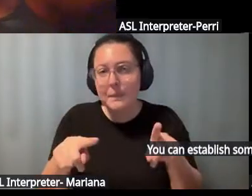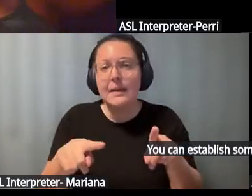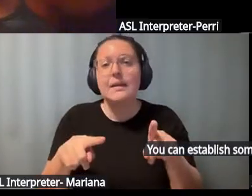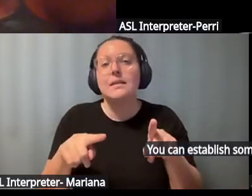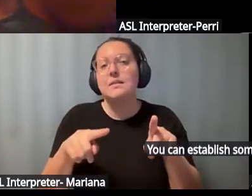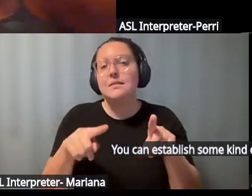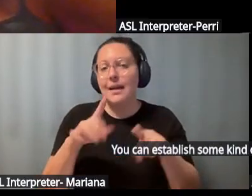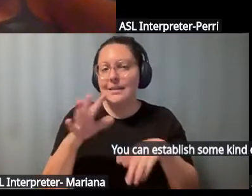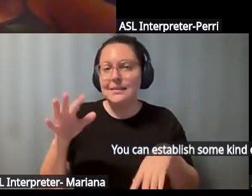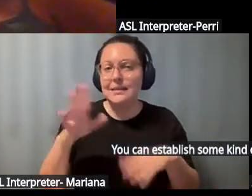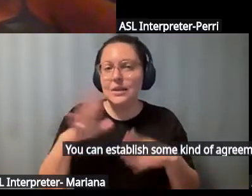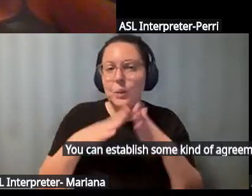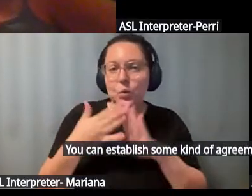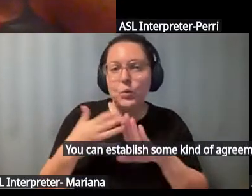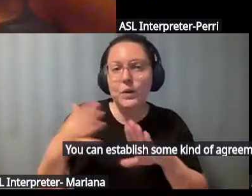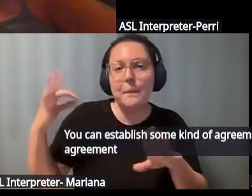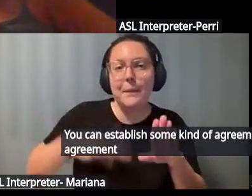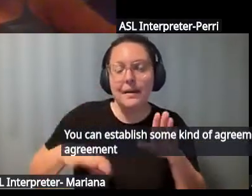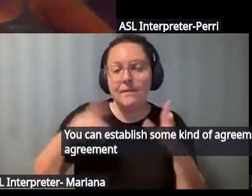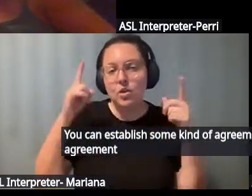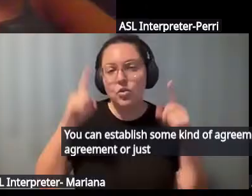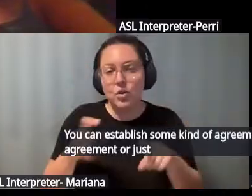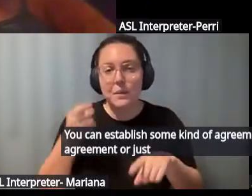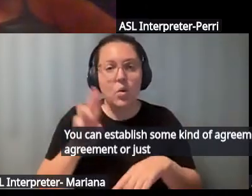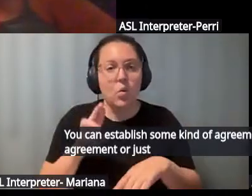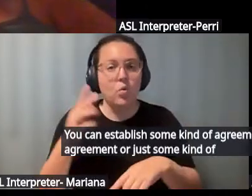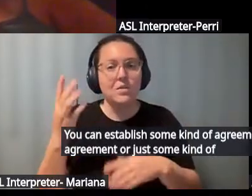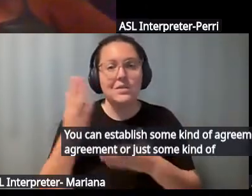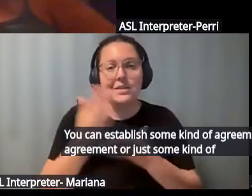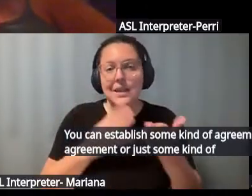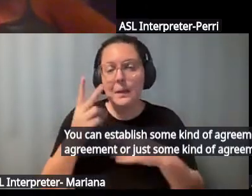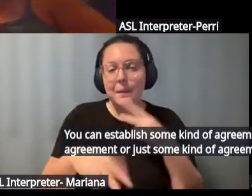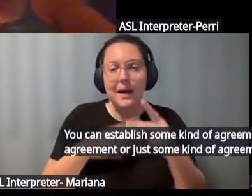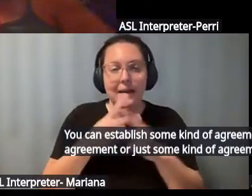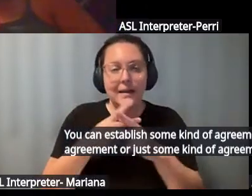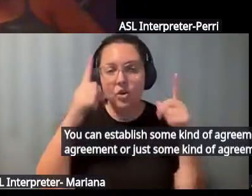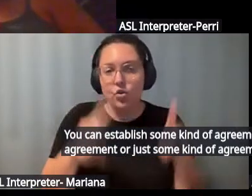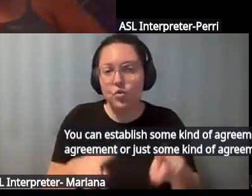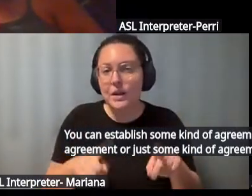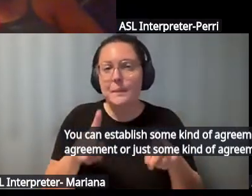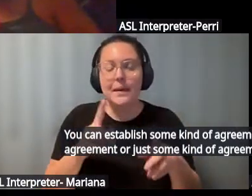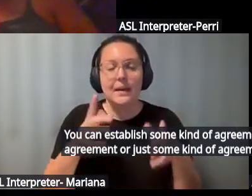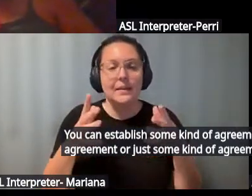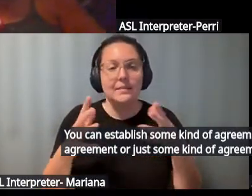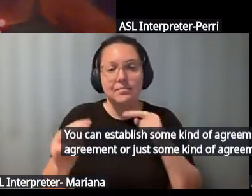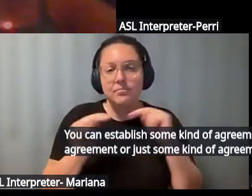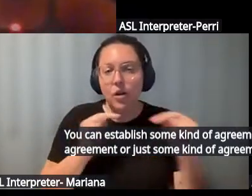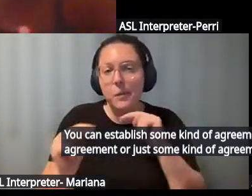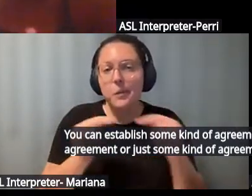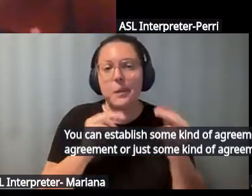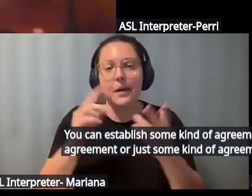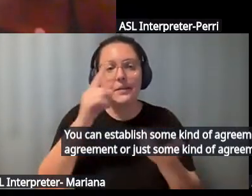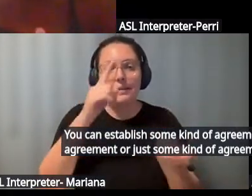community benefit agreement or just some kind of agreement and compromise. Because again,